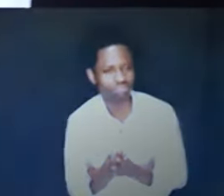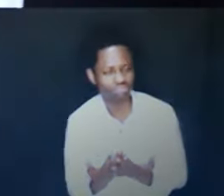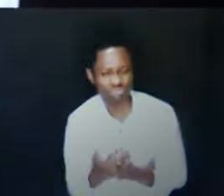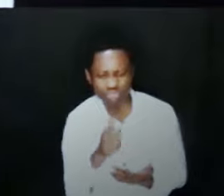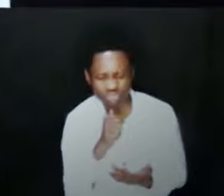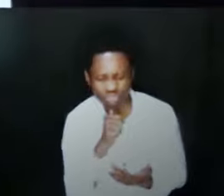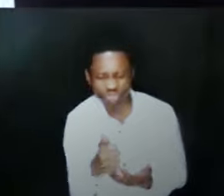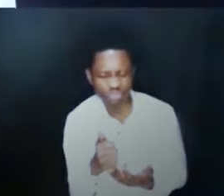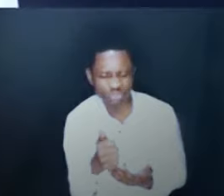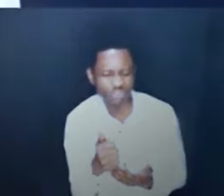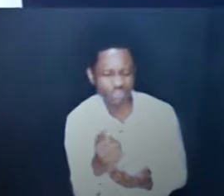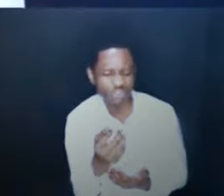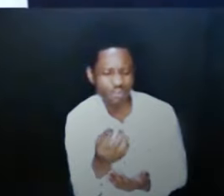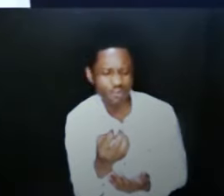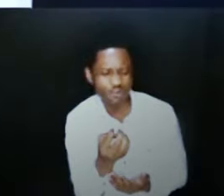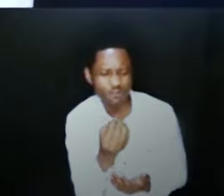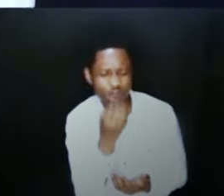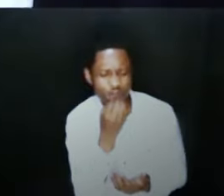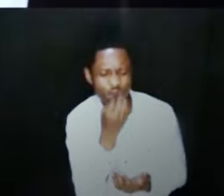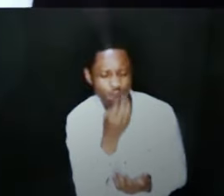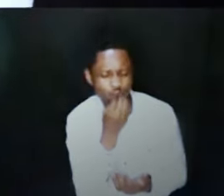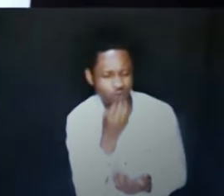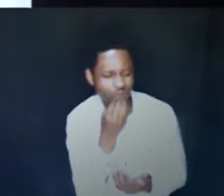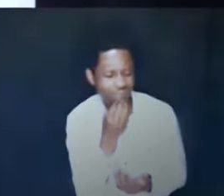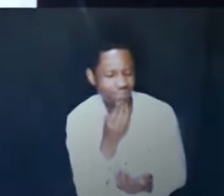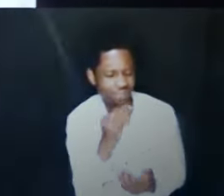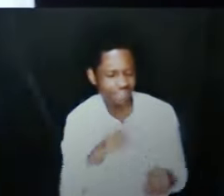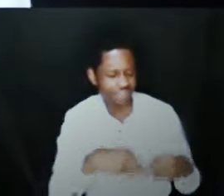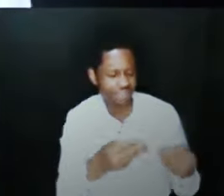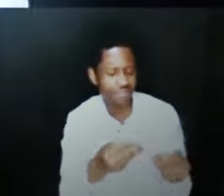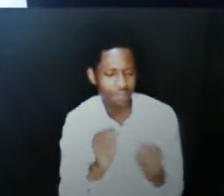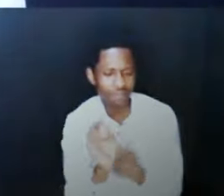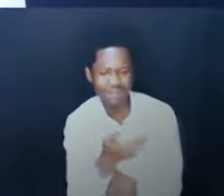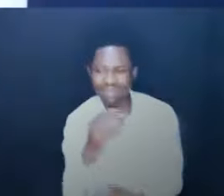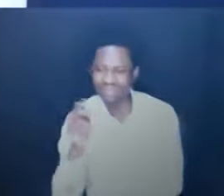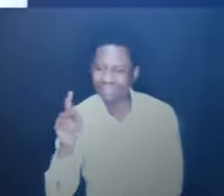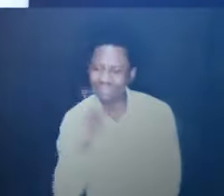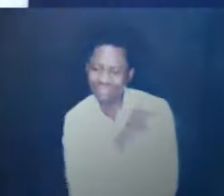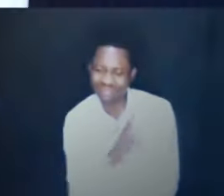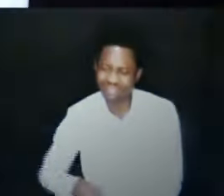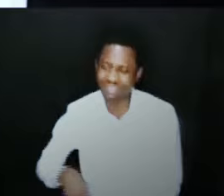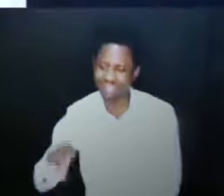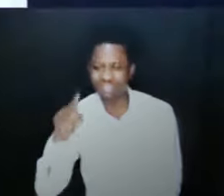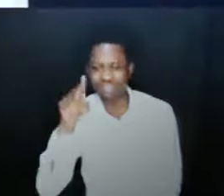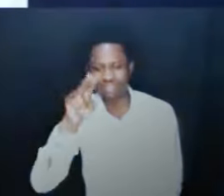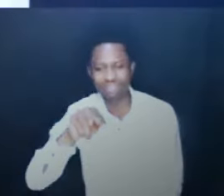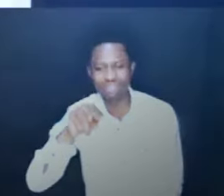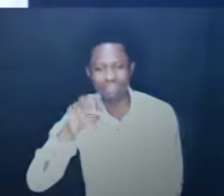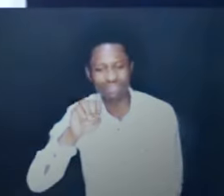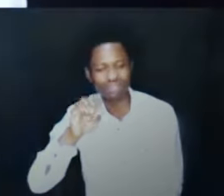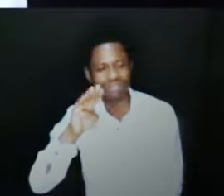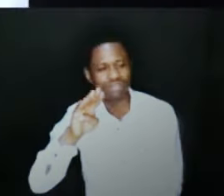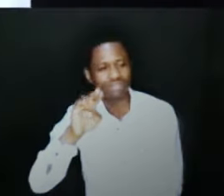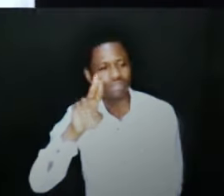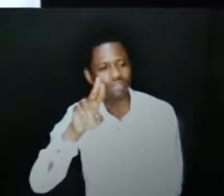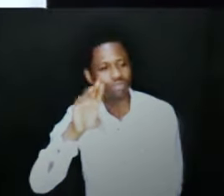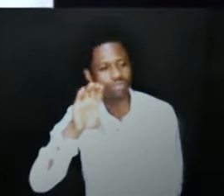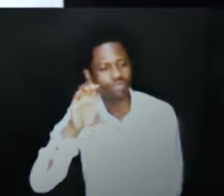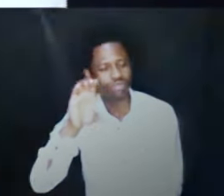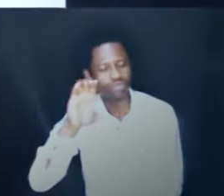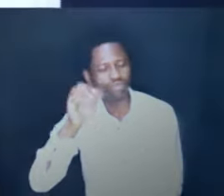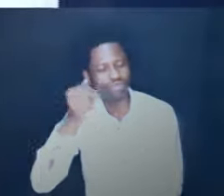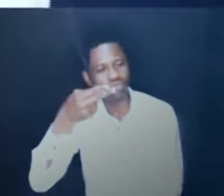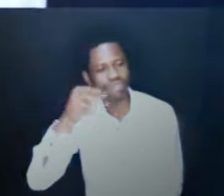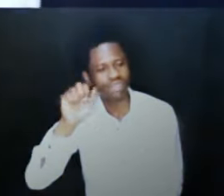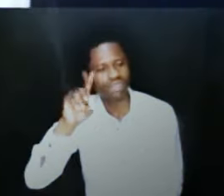food offered by Nebuchadnezzar will change Daniel's resolve and conviction. Not even